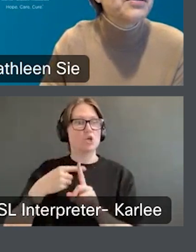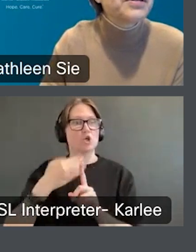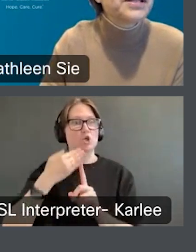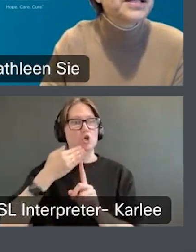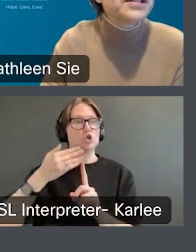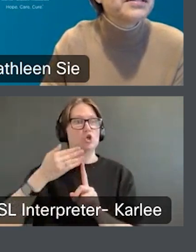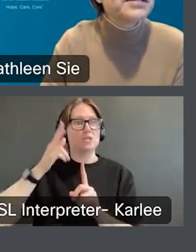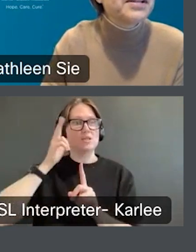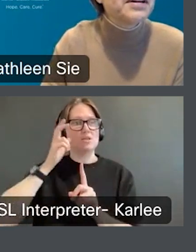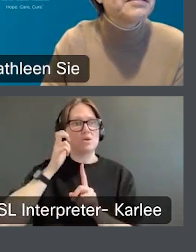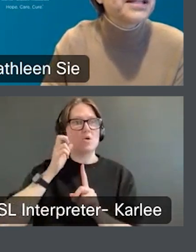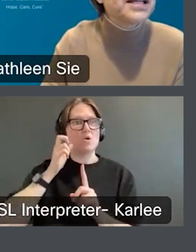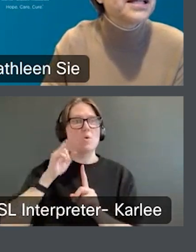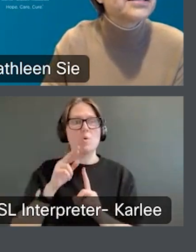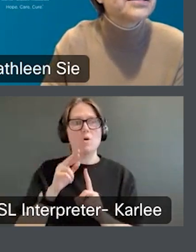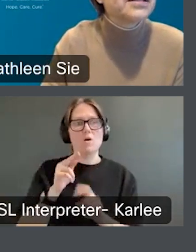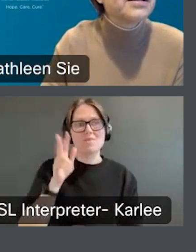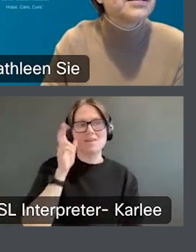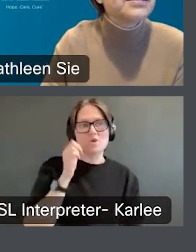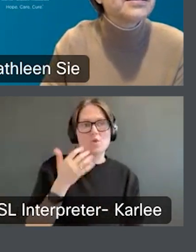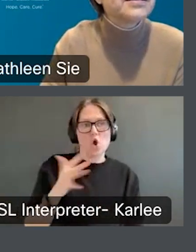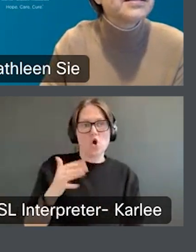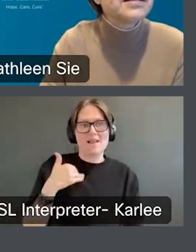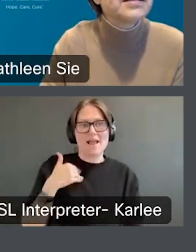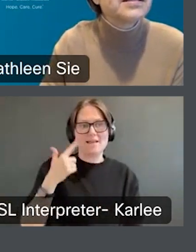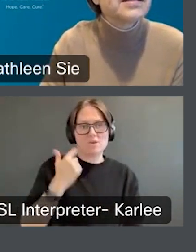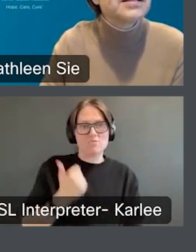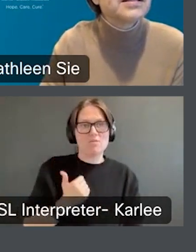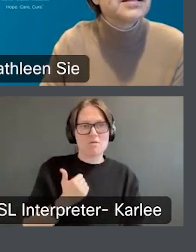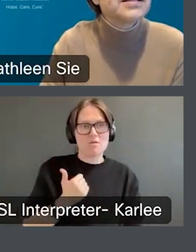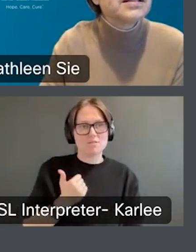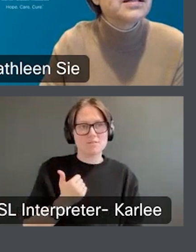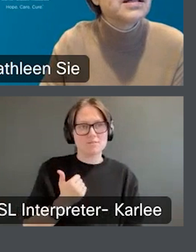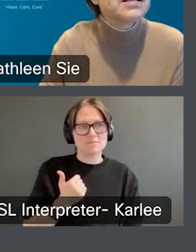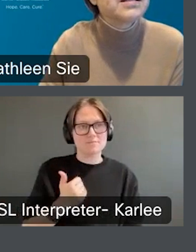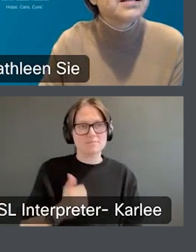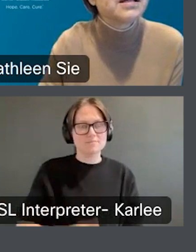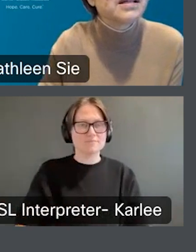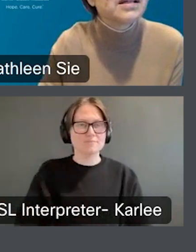or in ear that already has a loss? So